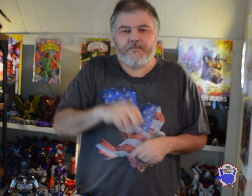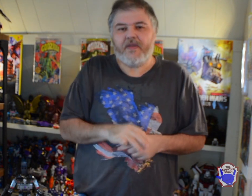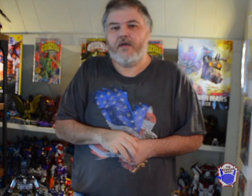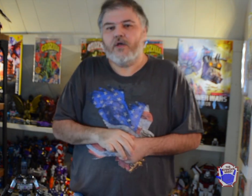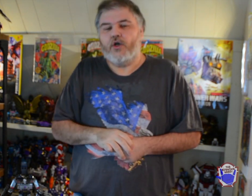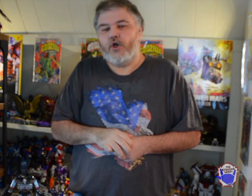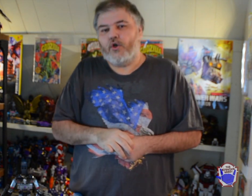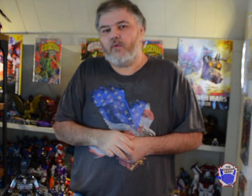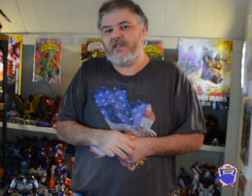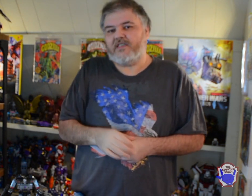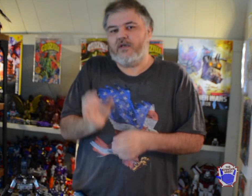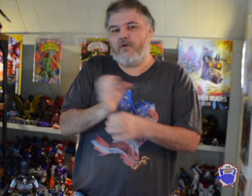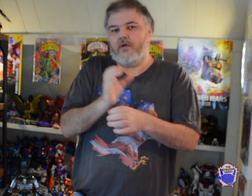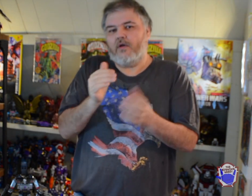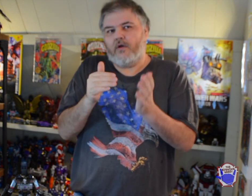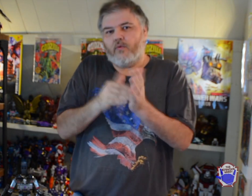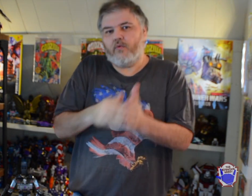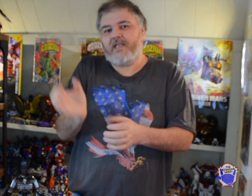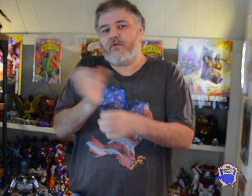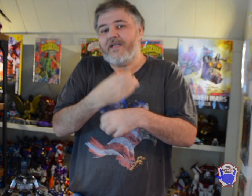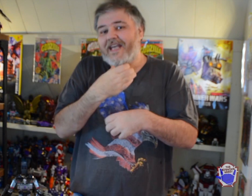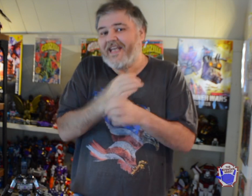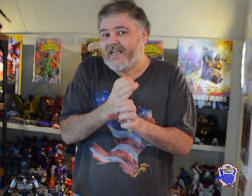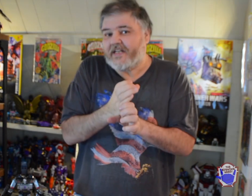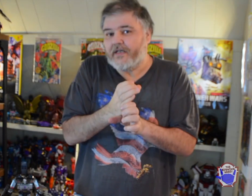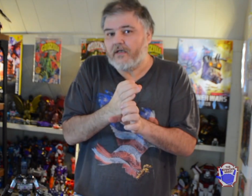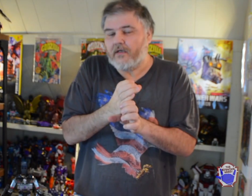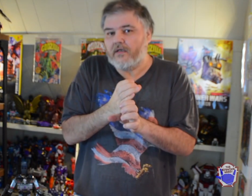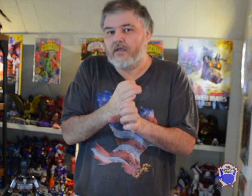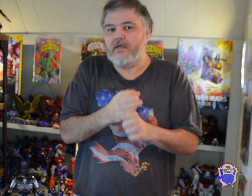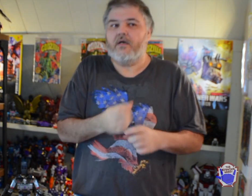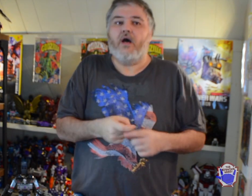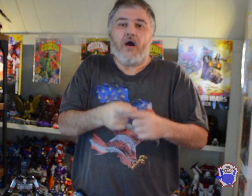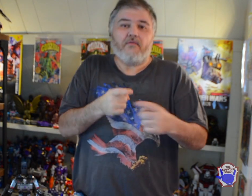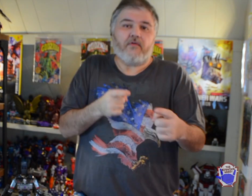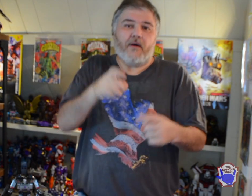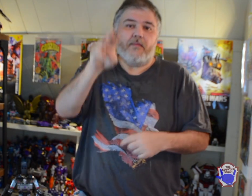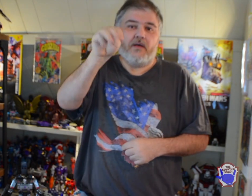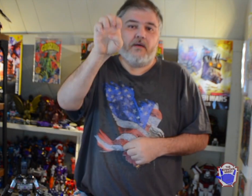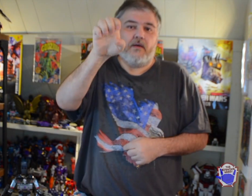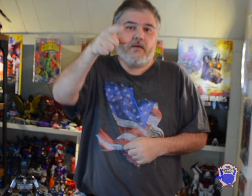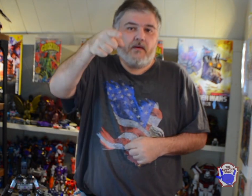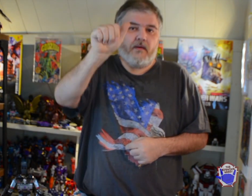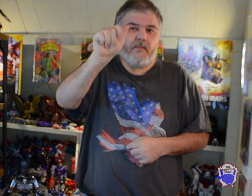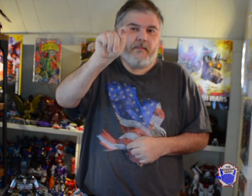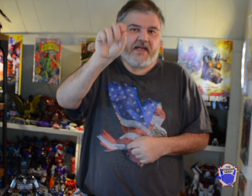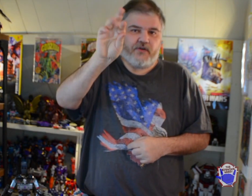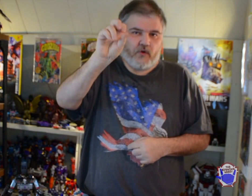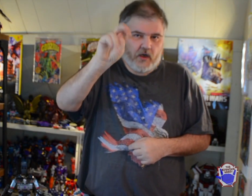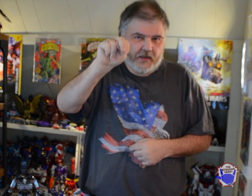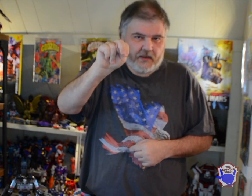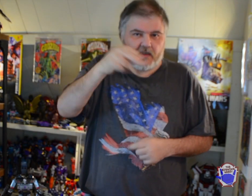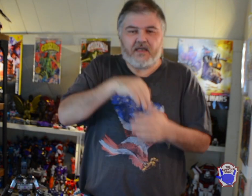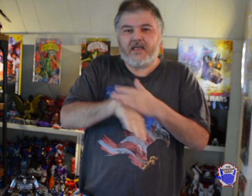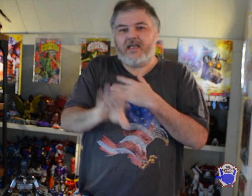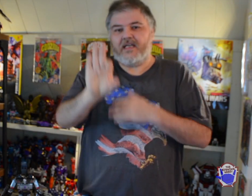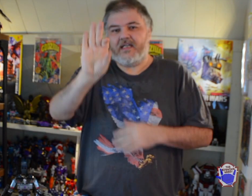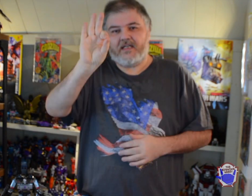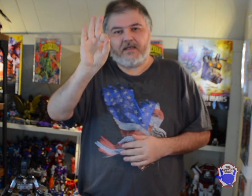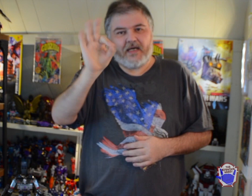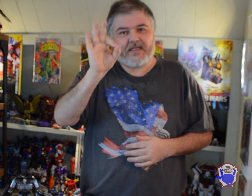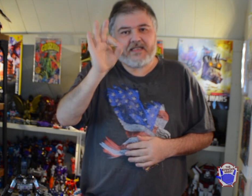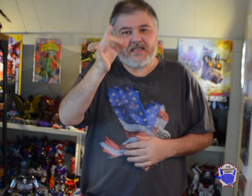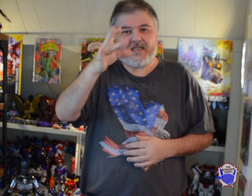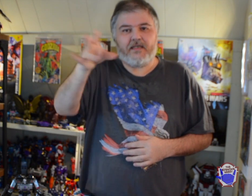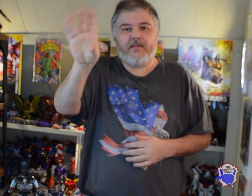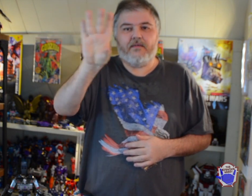Galvatron, who was recreated from Megatron